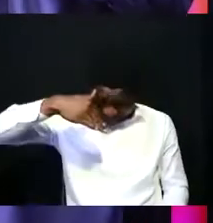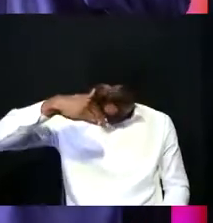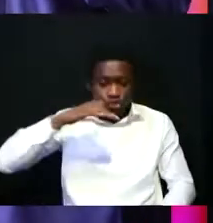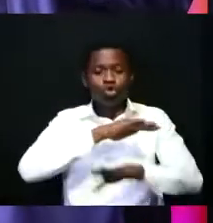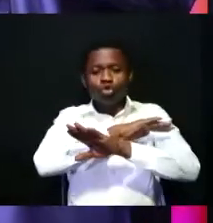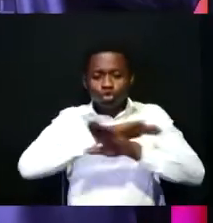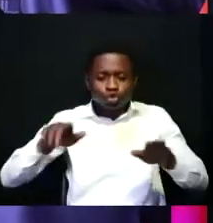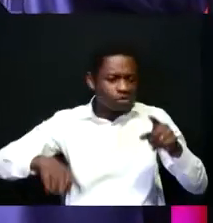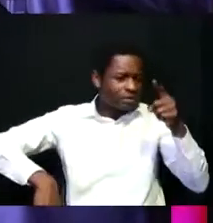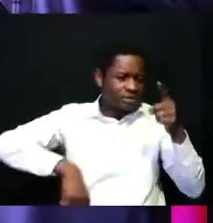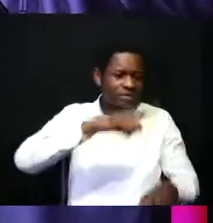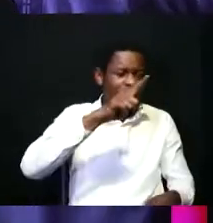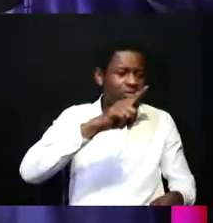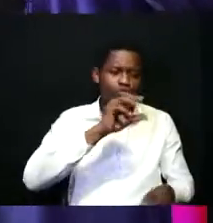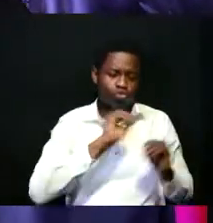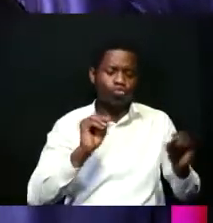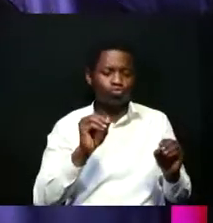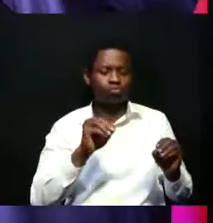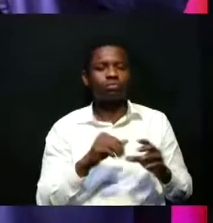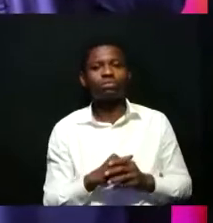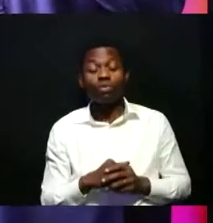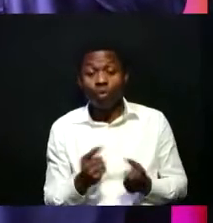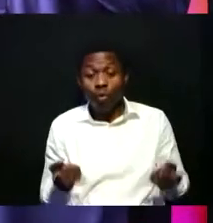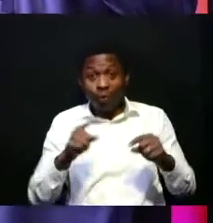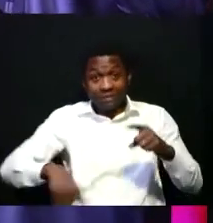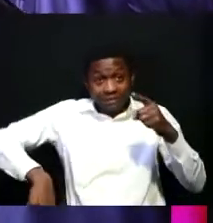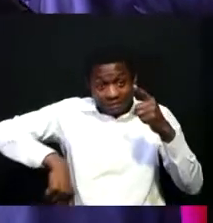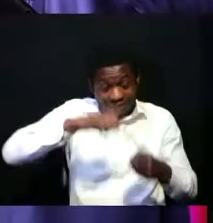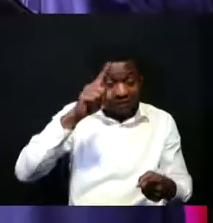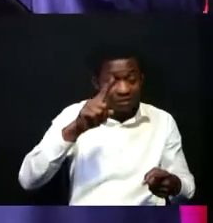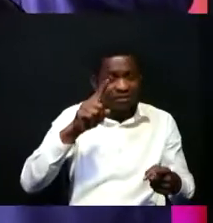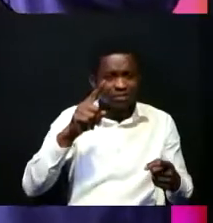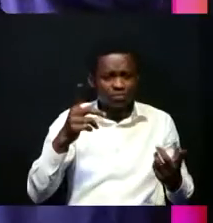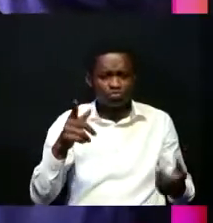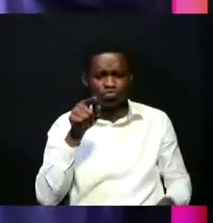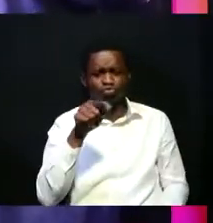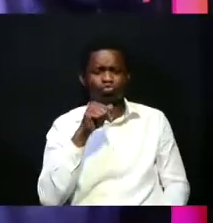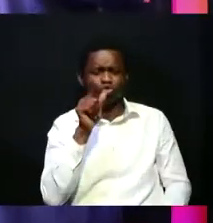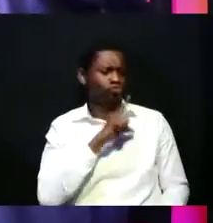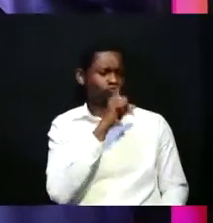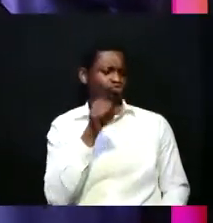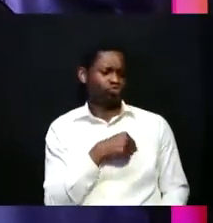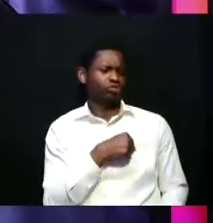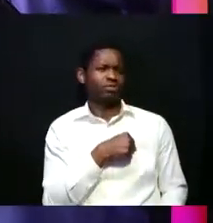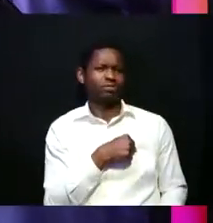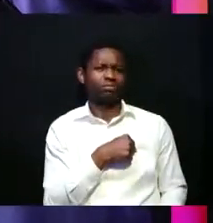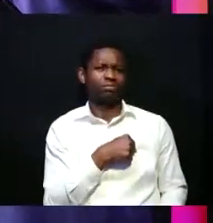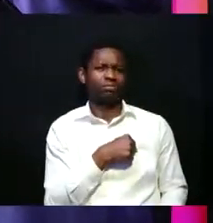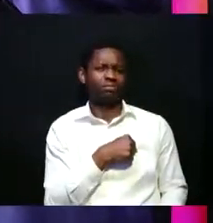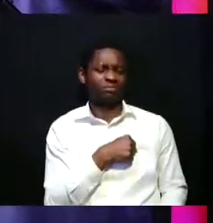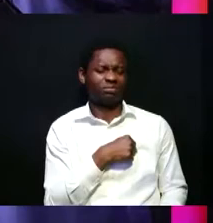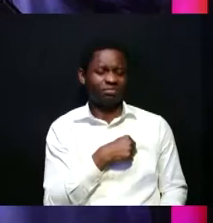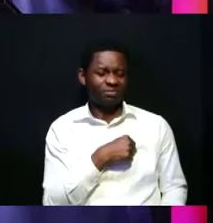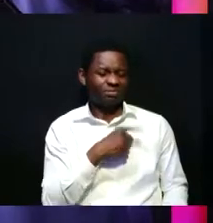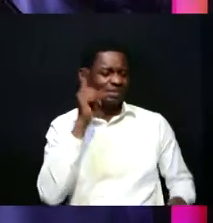home. See, when you do that, you don't qualify to go out with us to go and